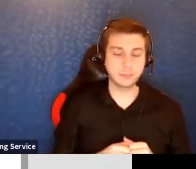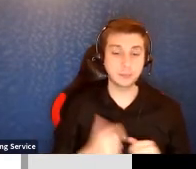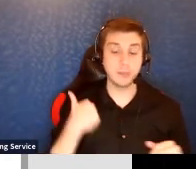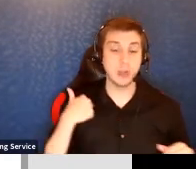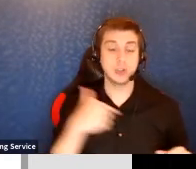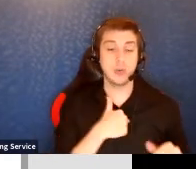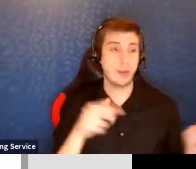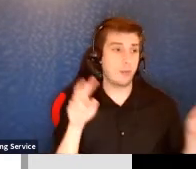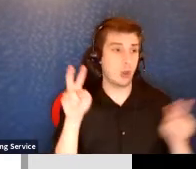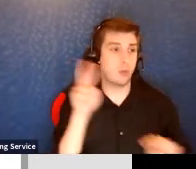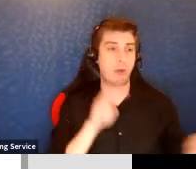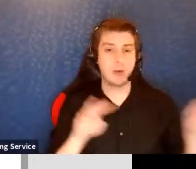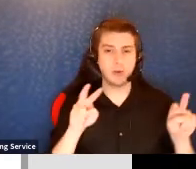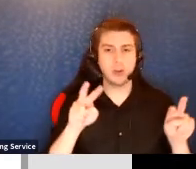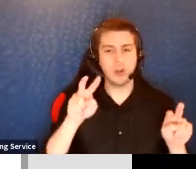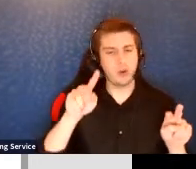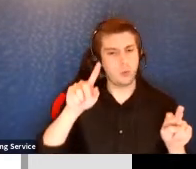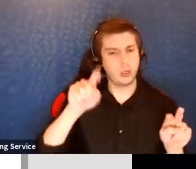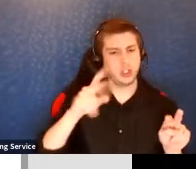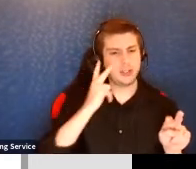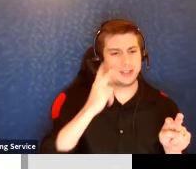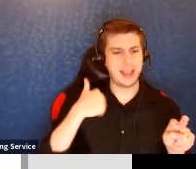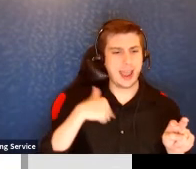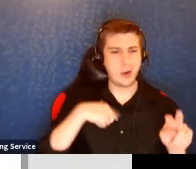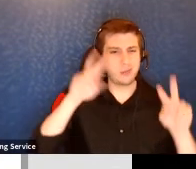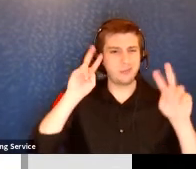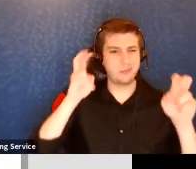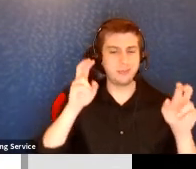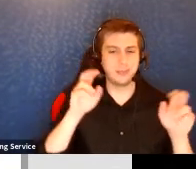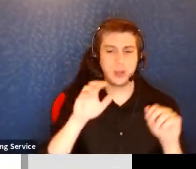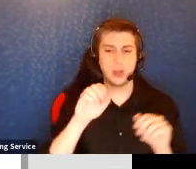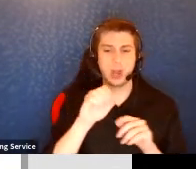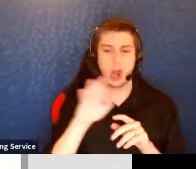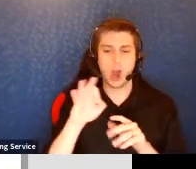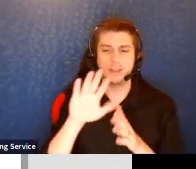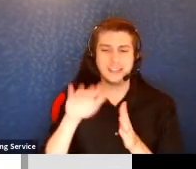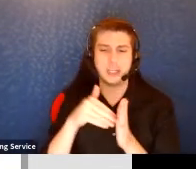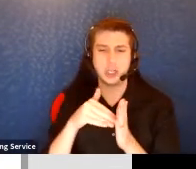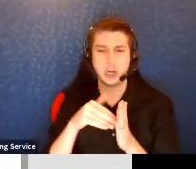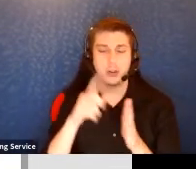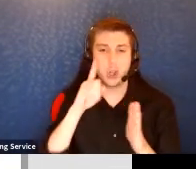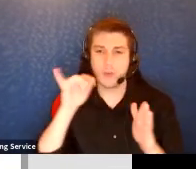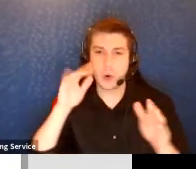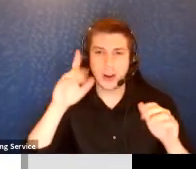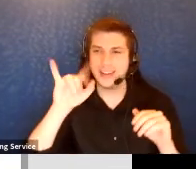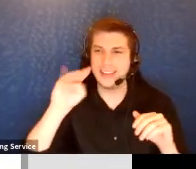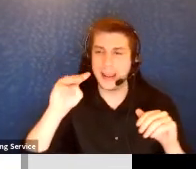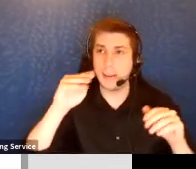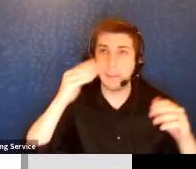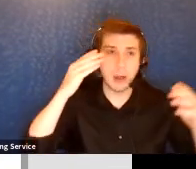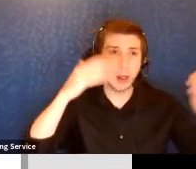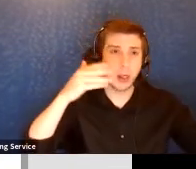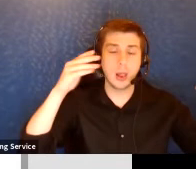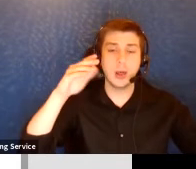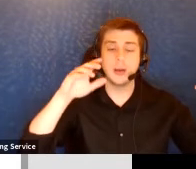we should be utilizing our off-center viewing for looking for dimly lit objects at night, such as our drone. So